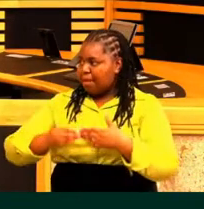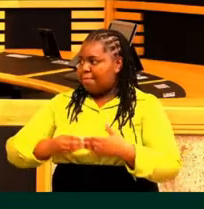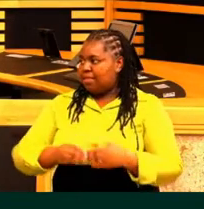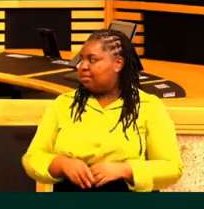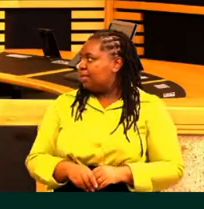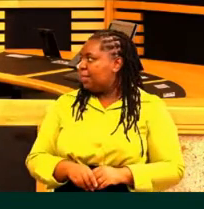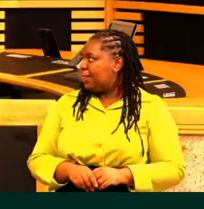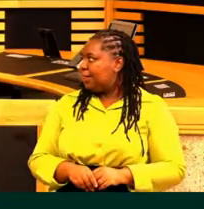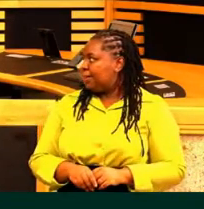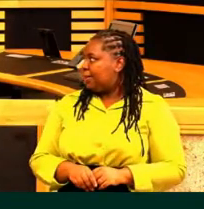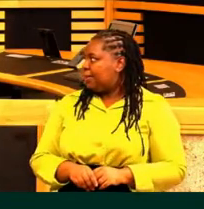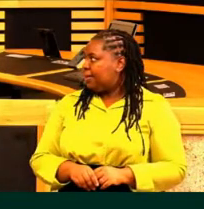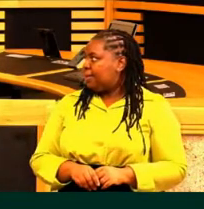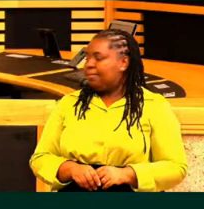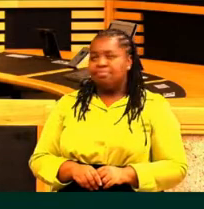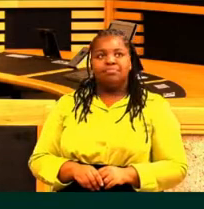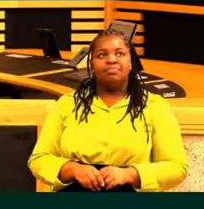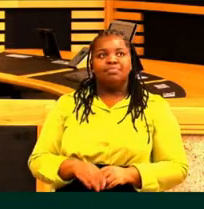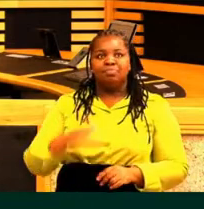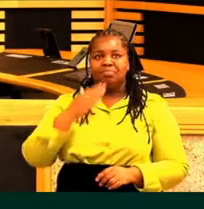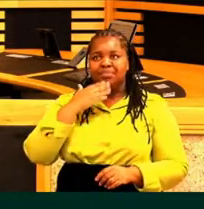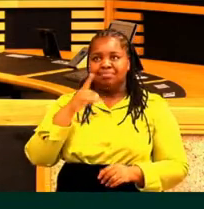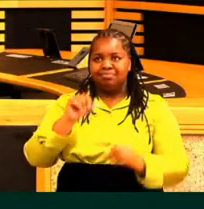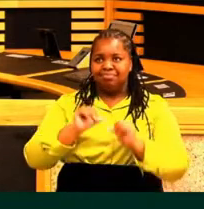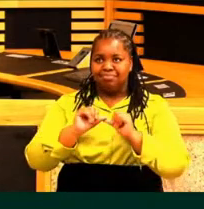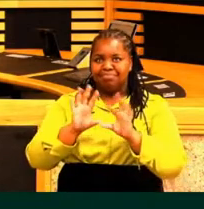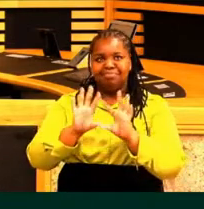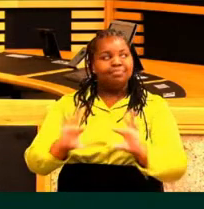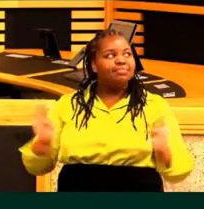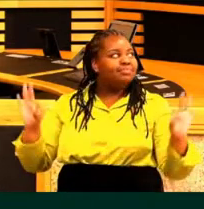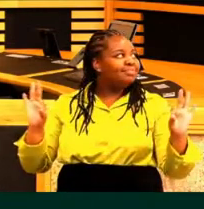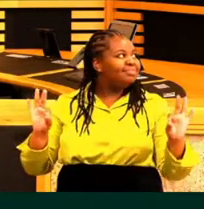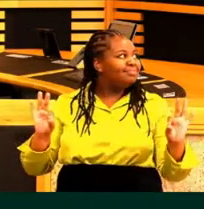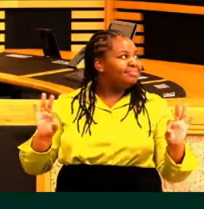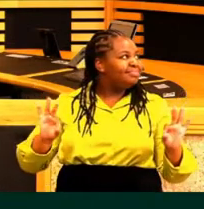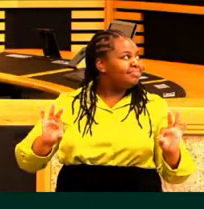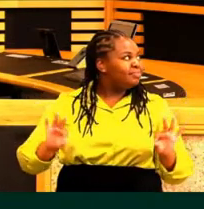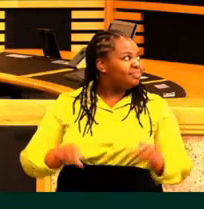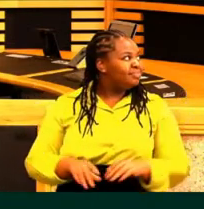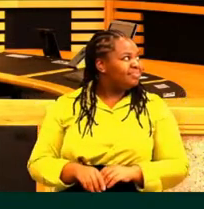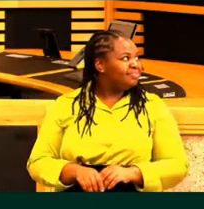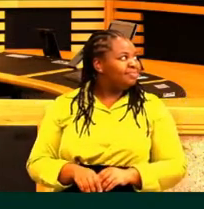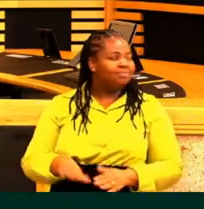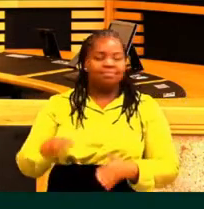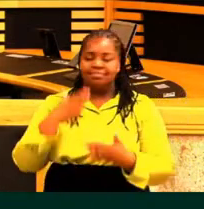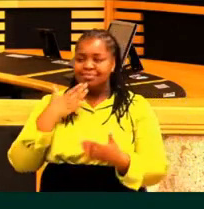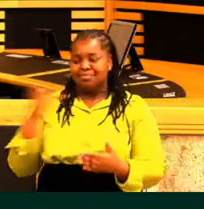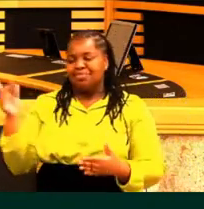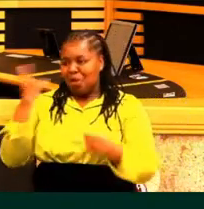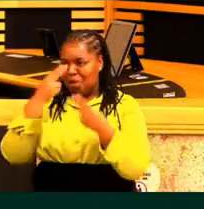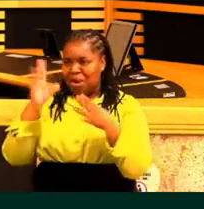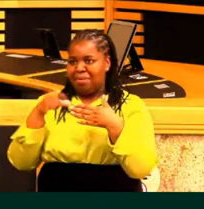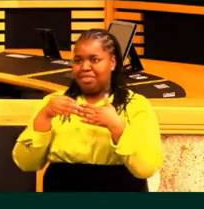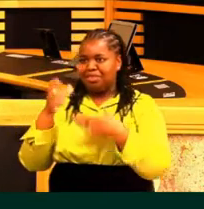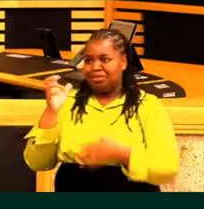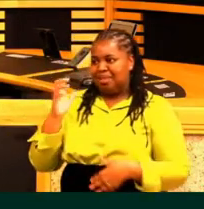we the house remaining silent in that order thank you honorable speaker